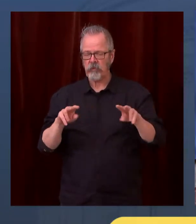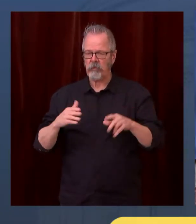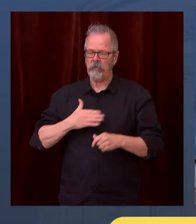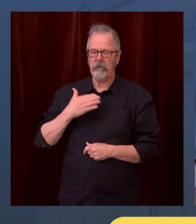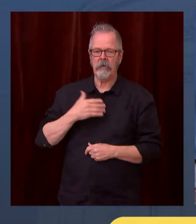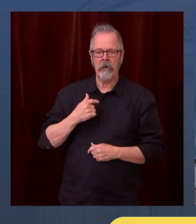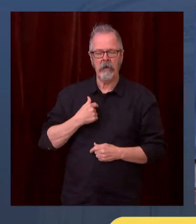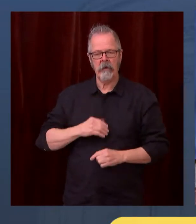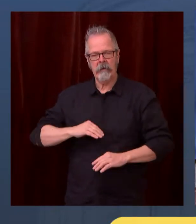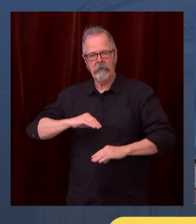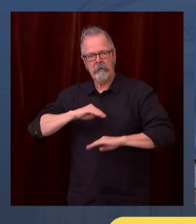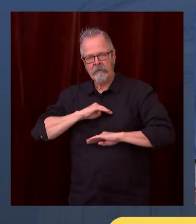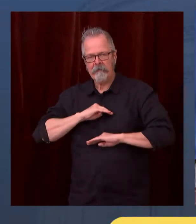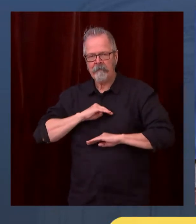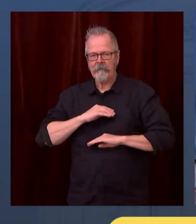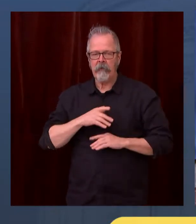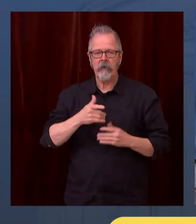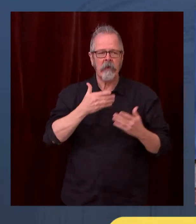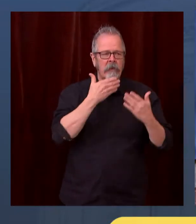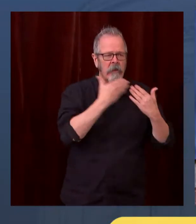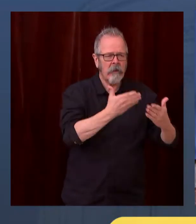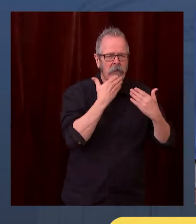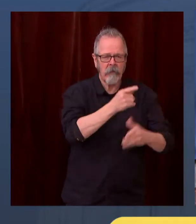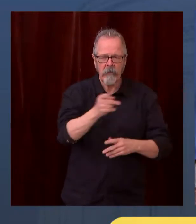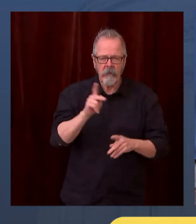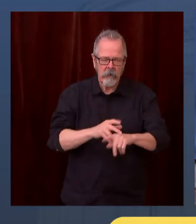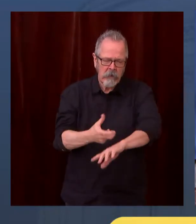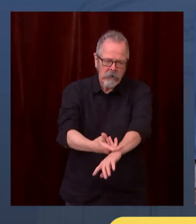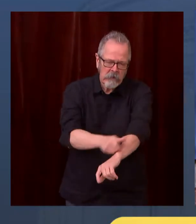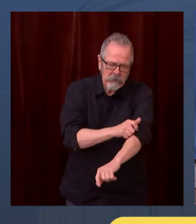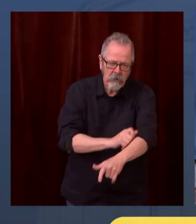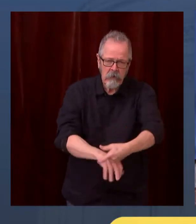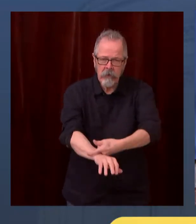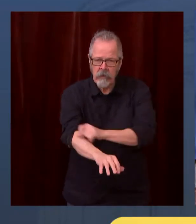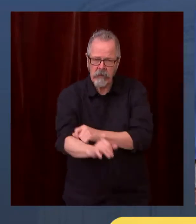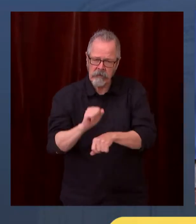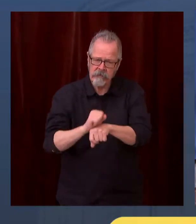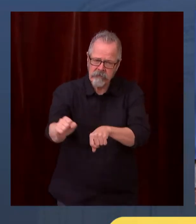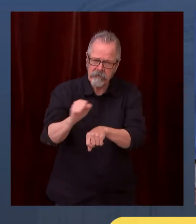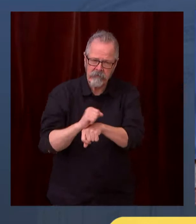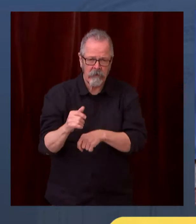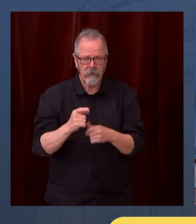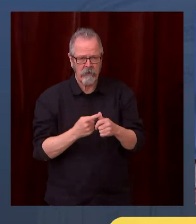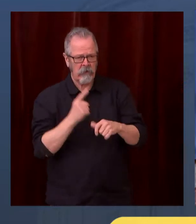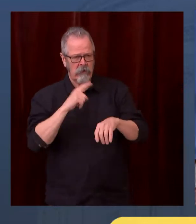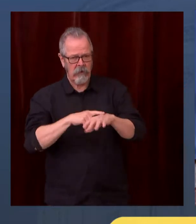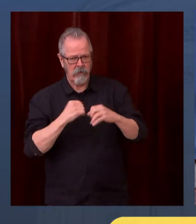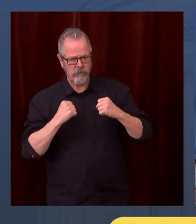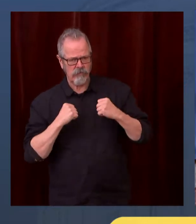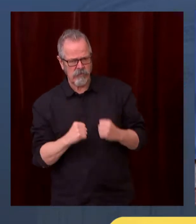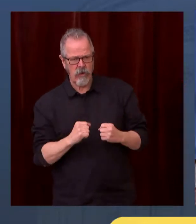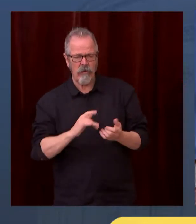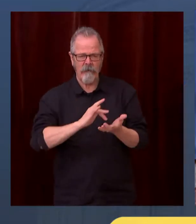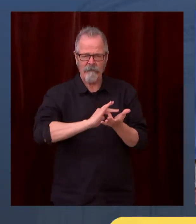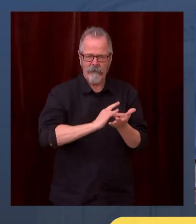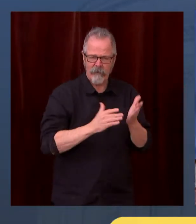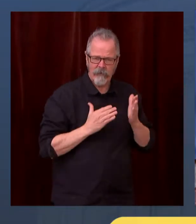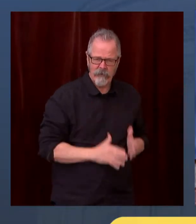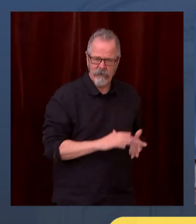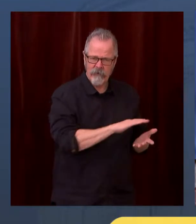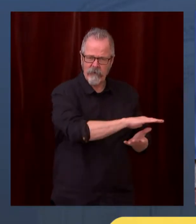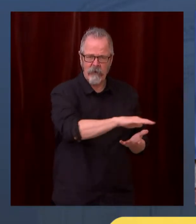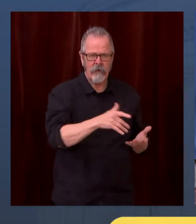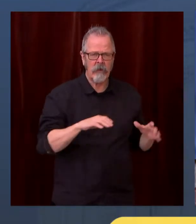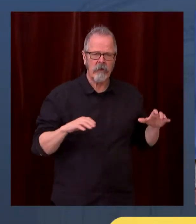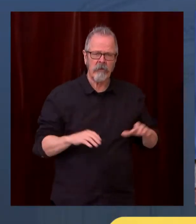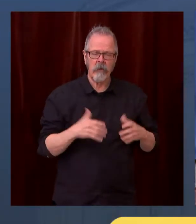working on this. National Guard, volunteers, pharmacies. We've brought pharmacies into the game. They've been doing a really good